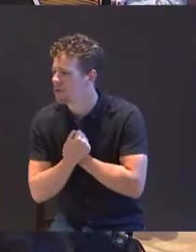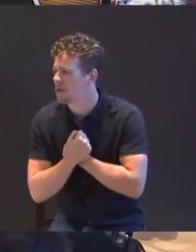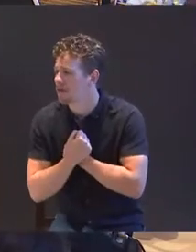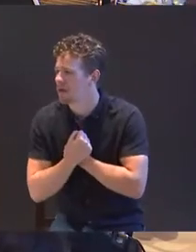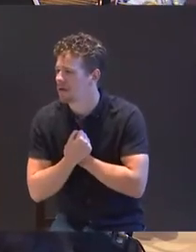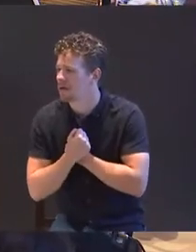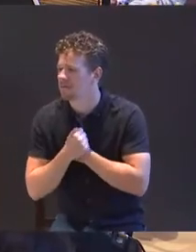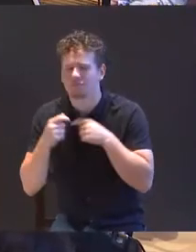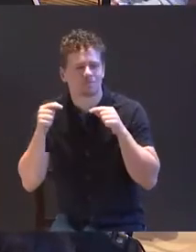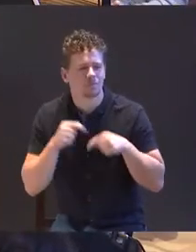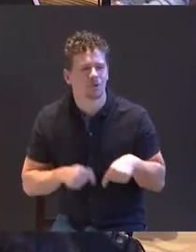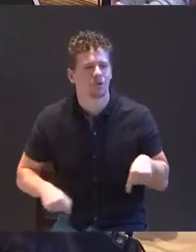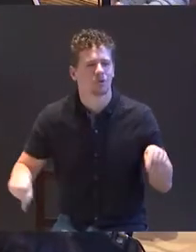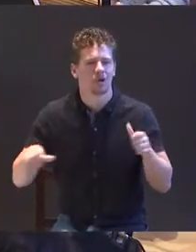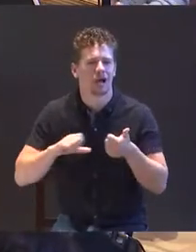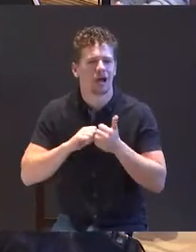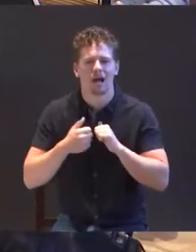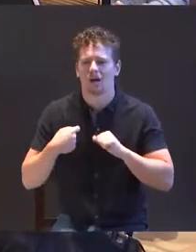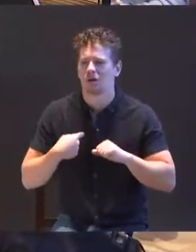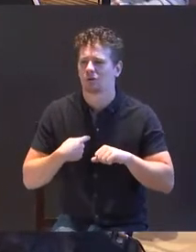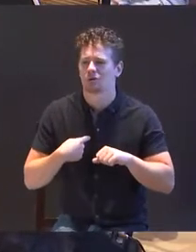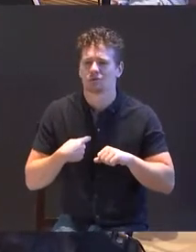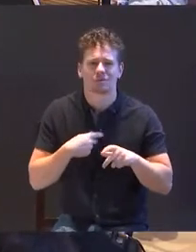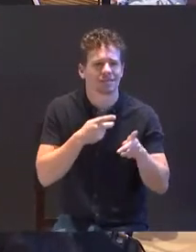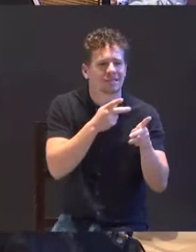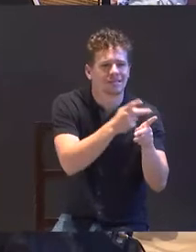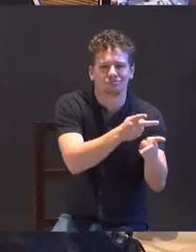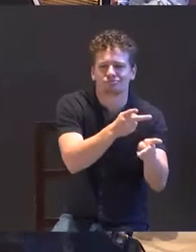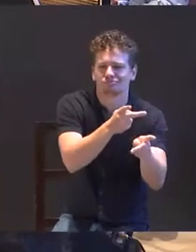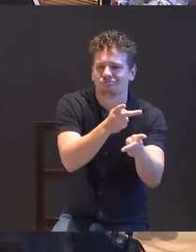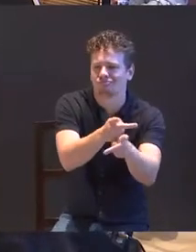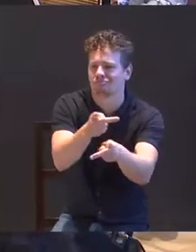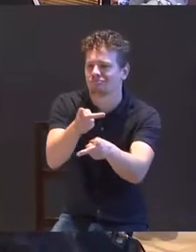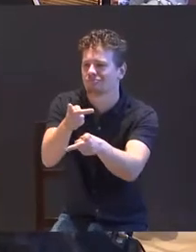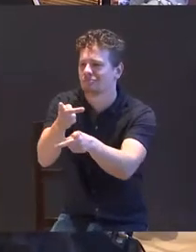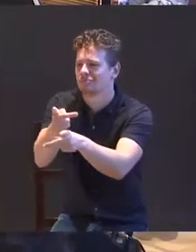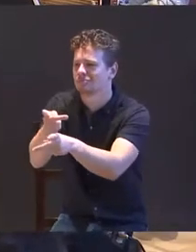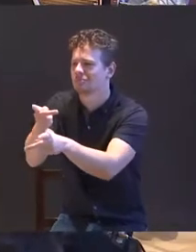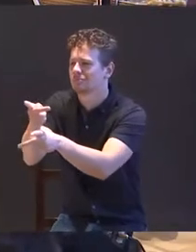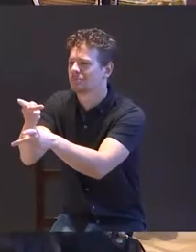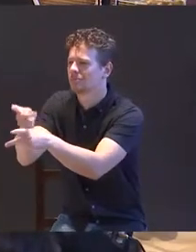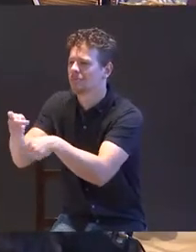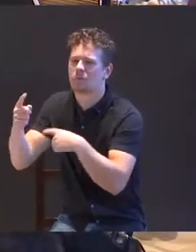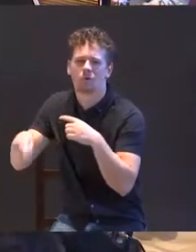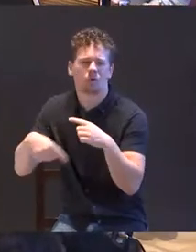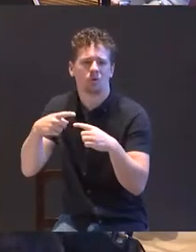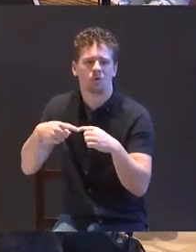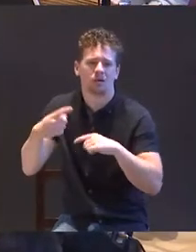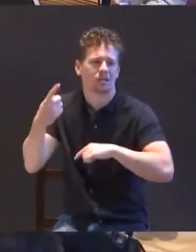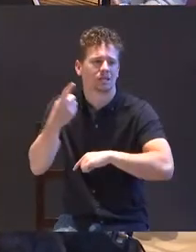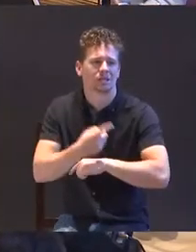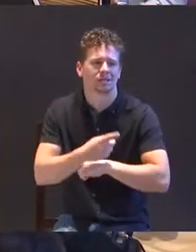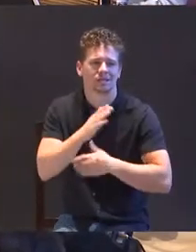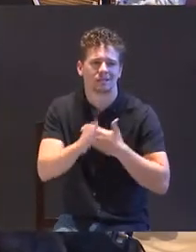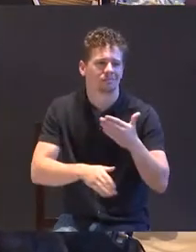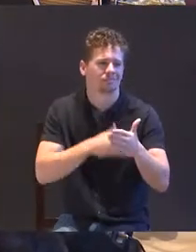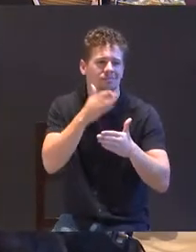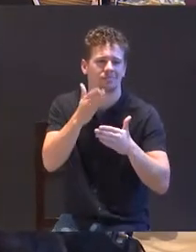We are how we treat each other when the day is done. We are